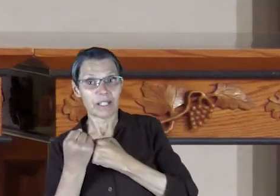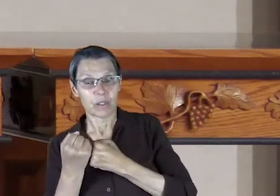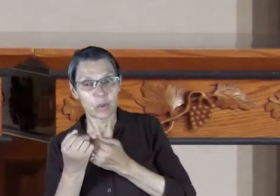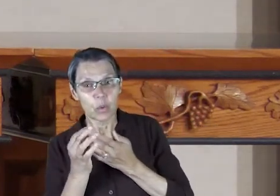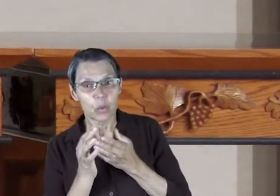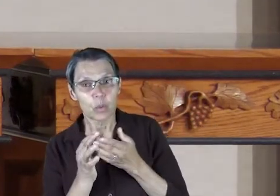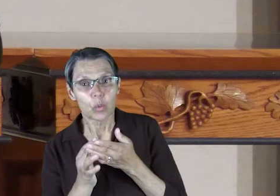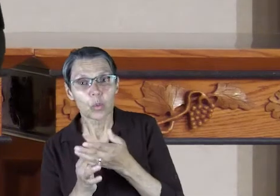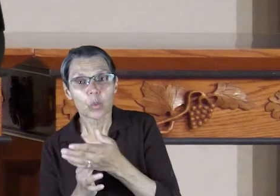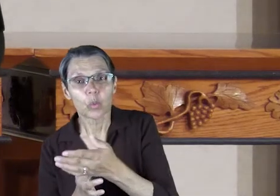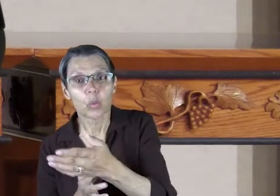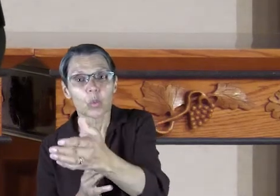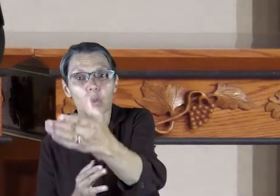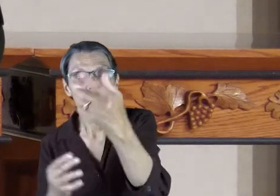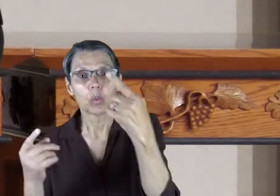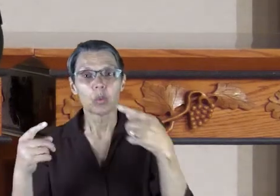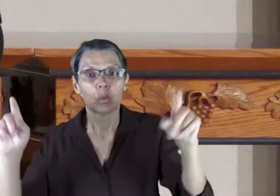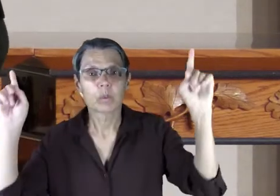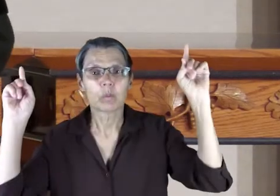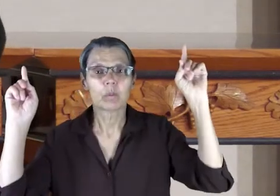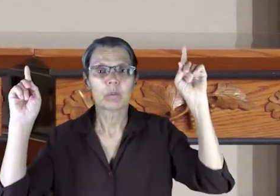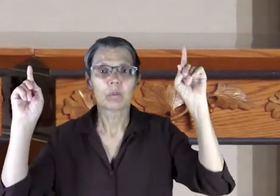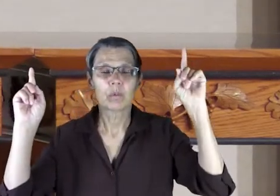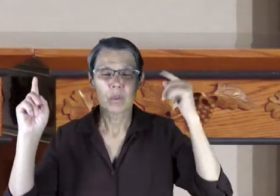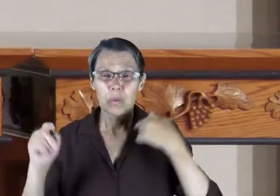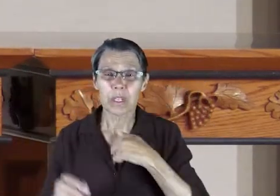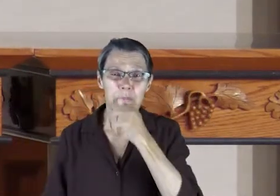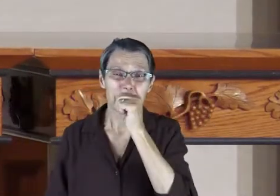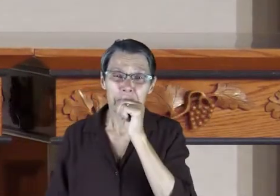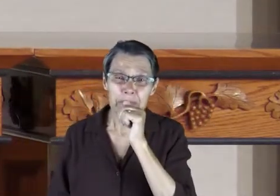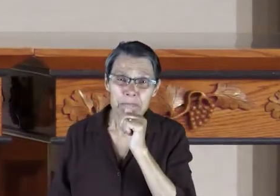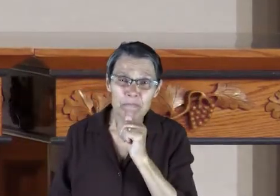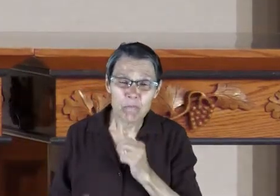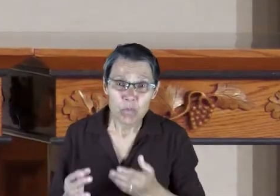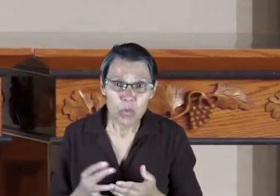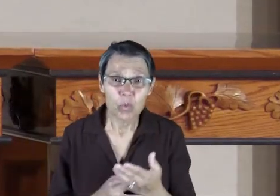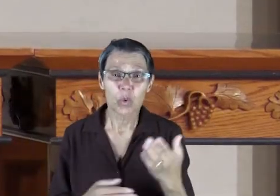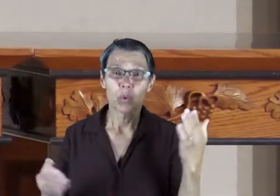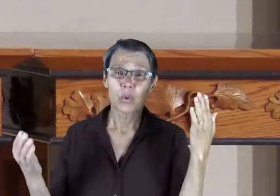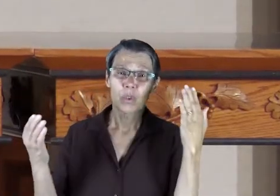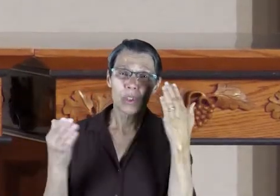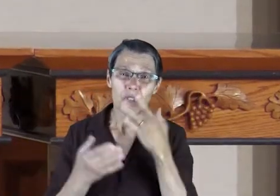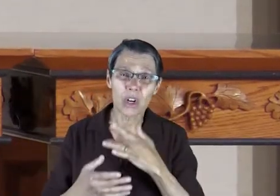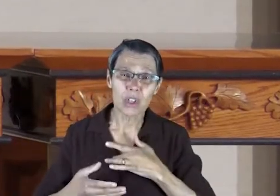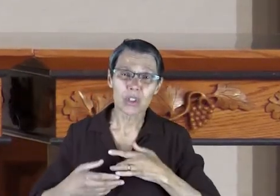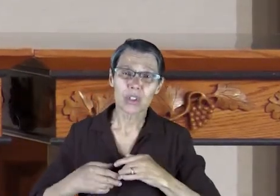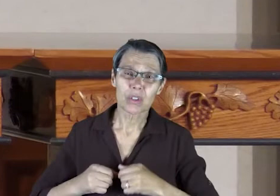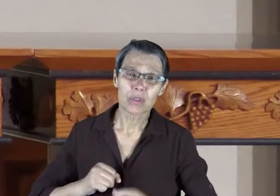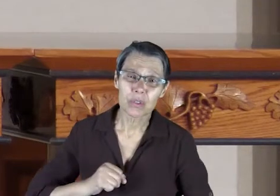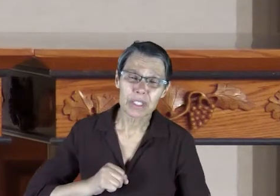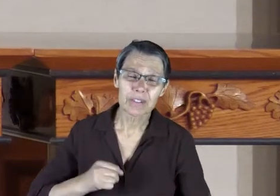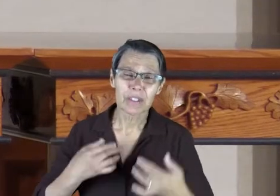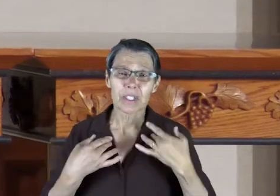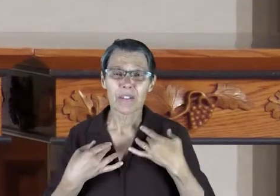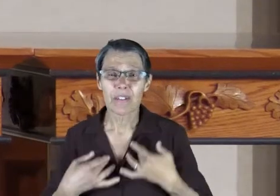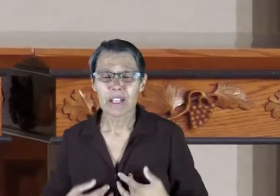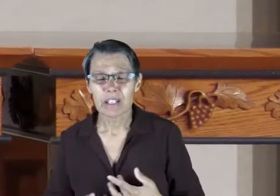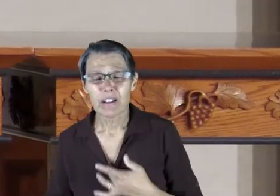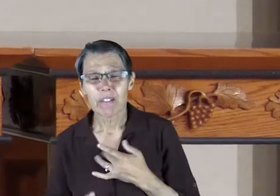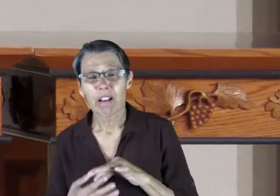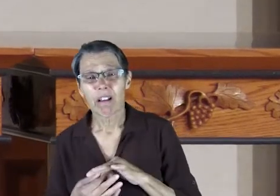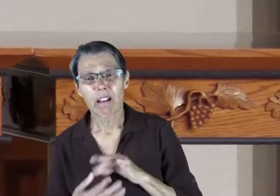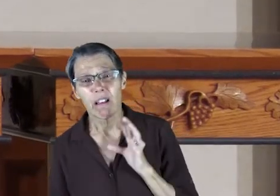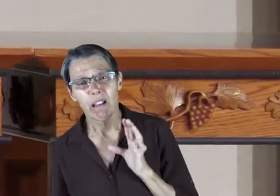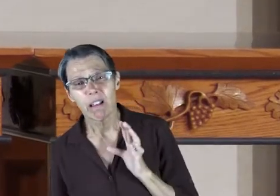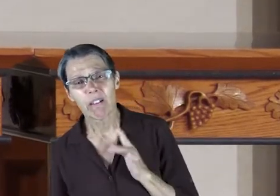us during the struggle, to help us survive the darkness of grief and depression